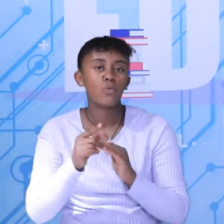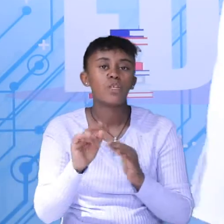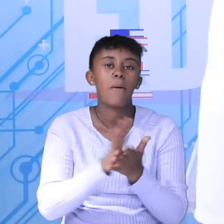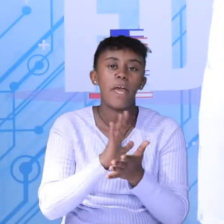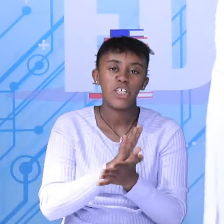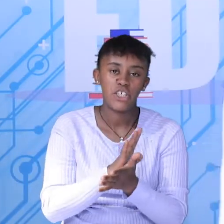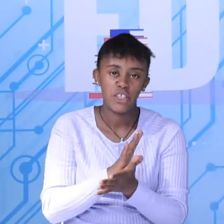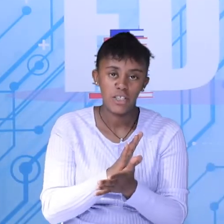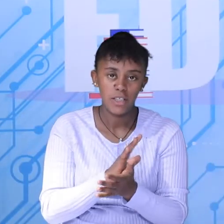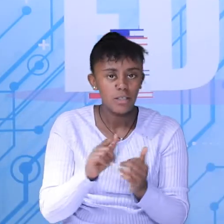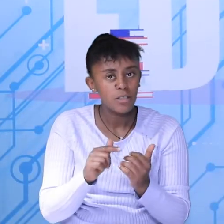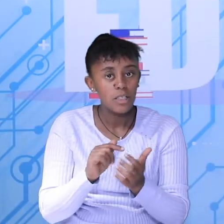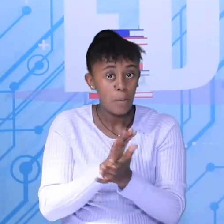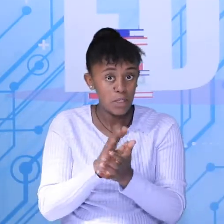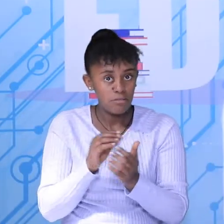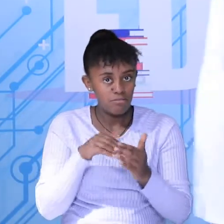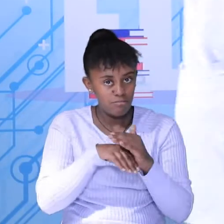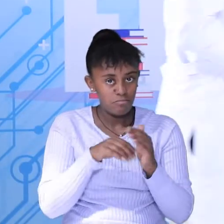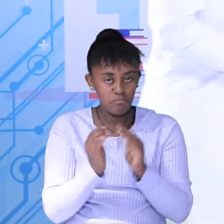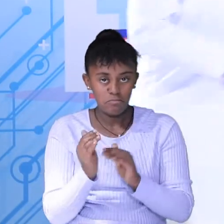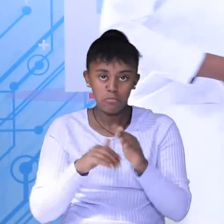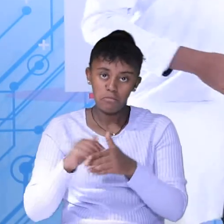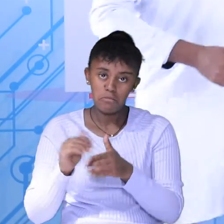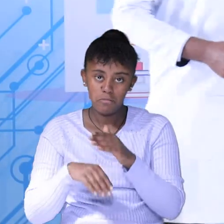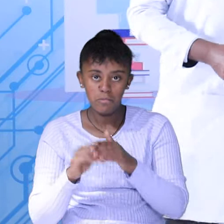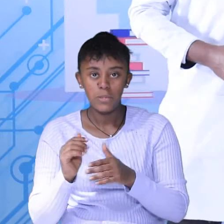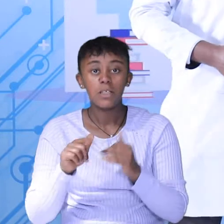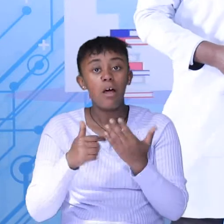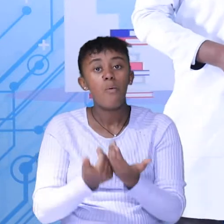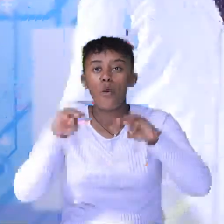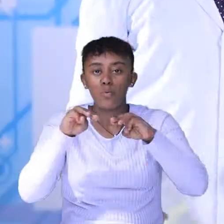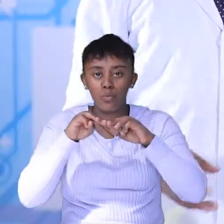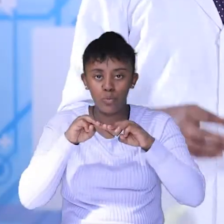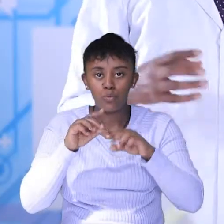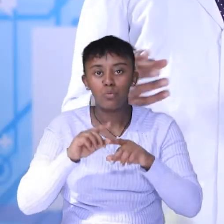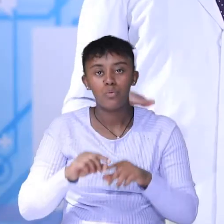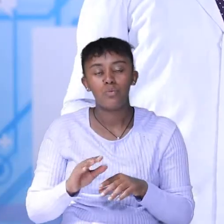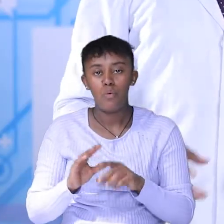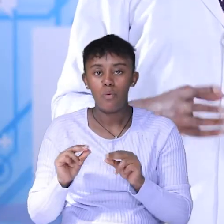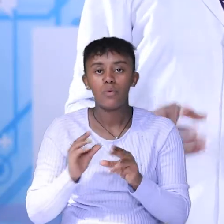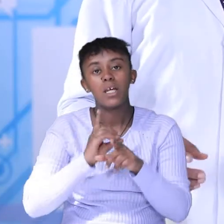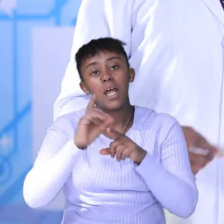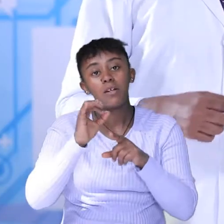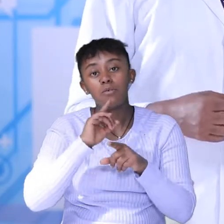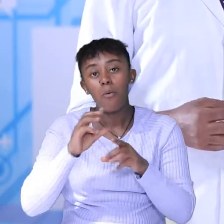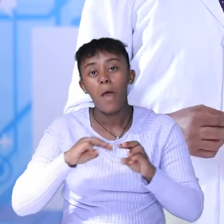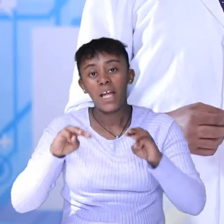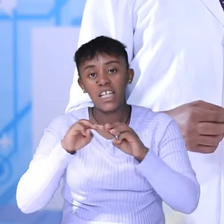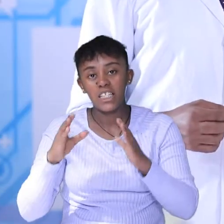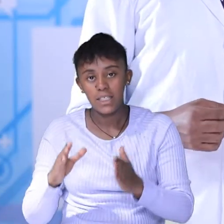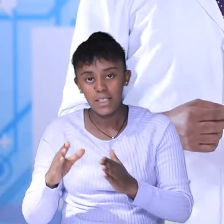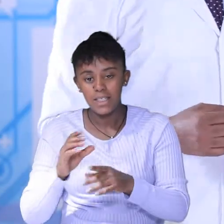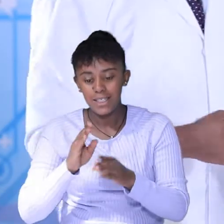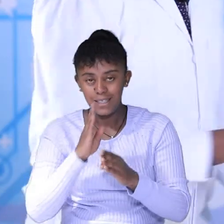page. So into, out. So this is how we determine the direction of the magnetic field around a